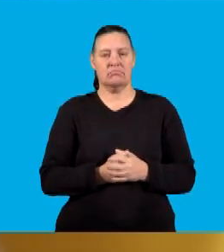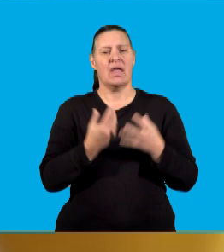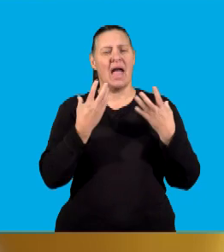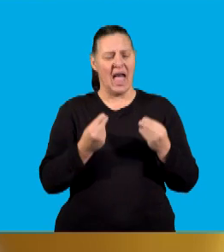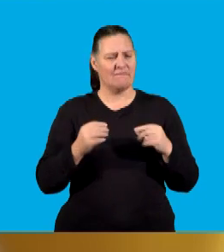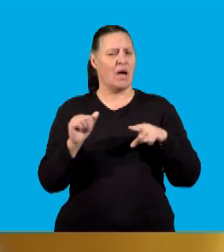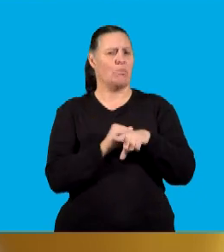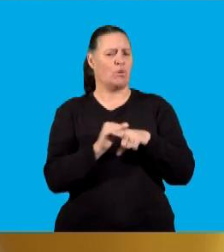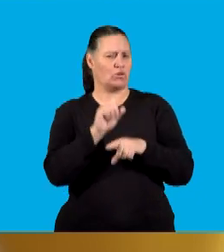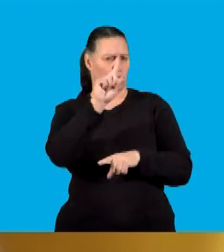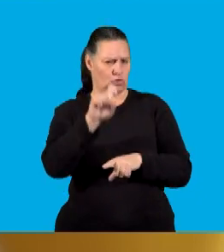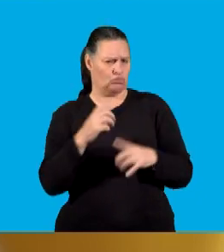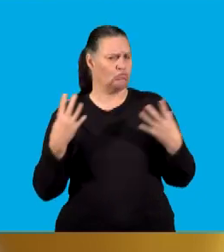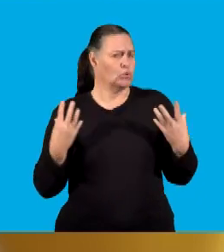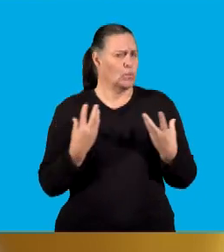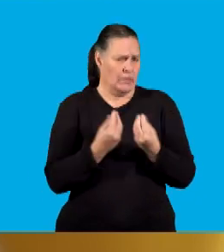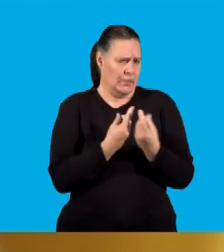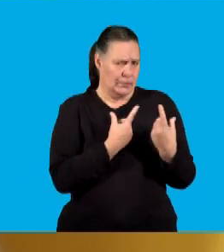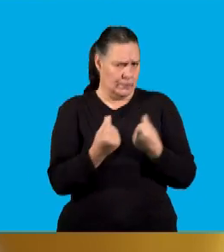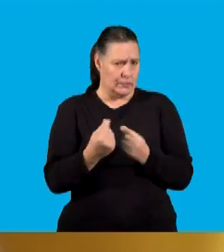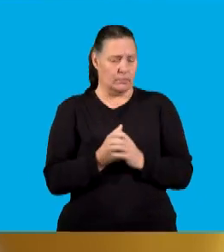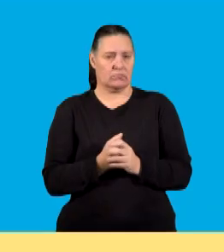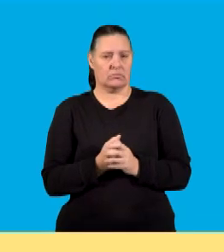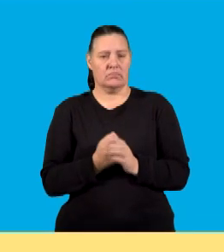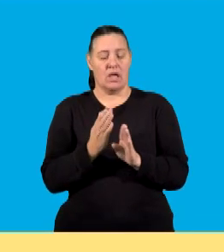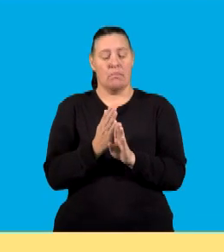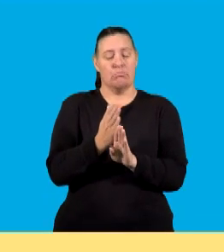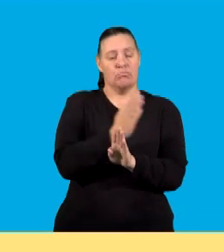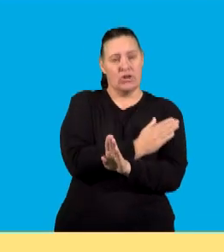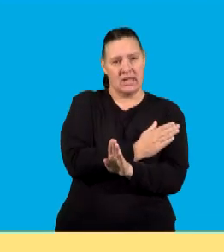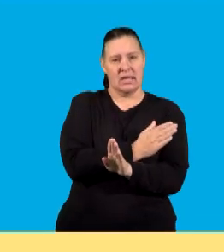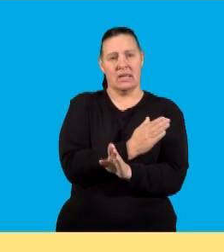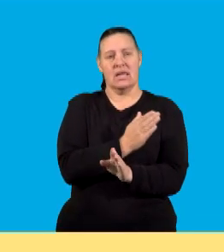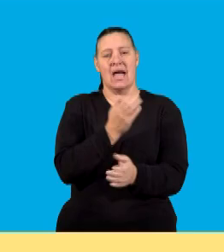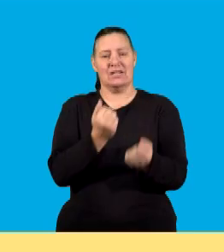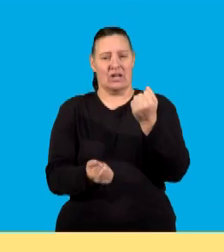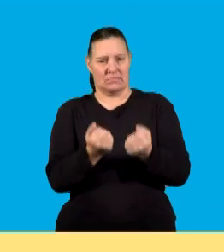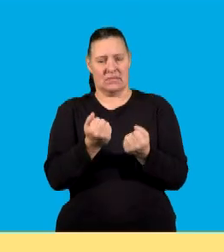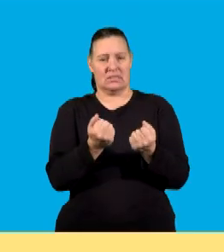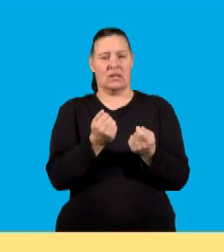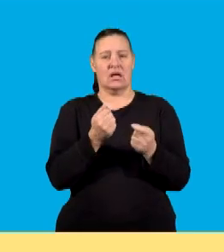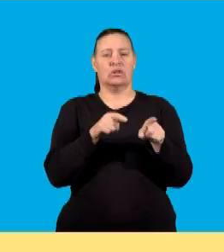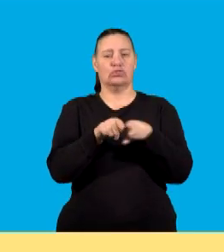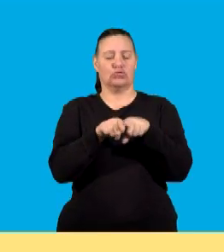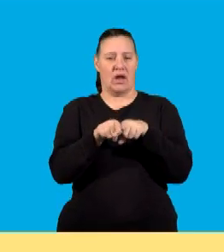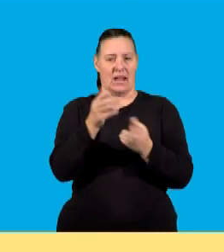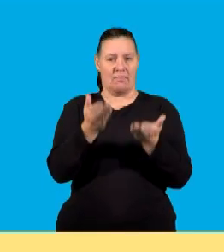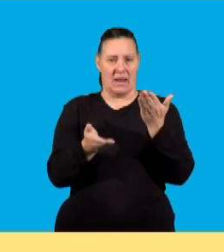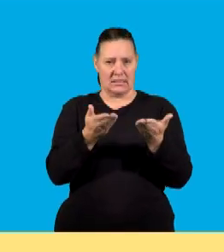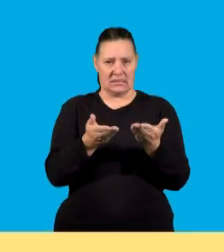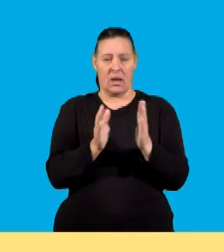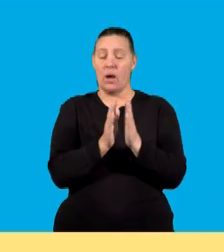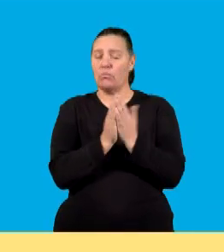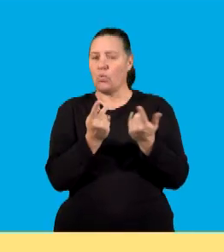I have a practice question that I want to do with you. It is a pre-adjustment trial balance and extract from